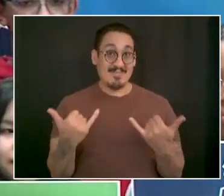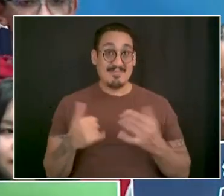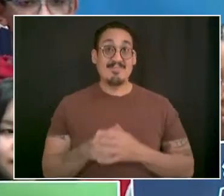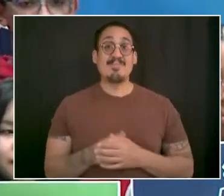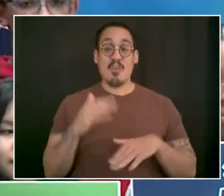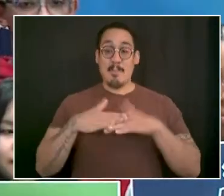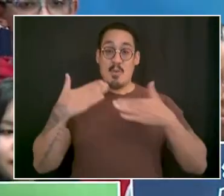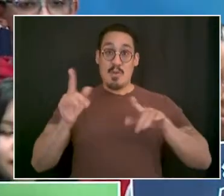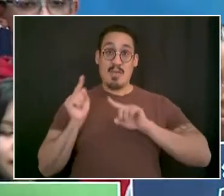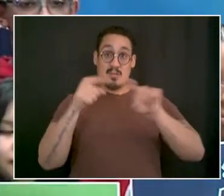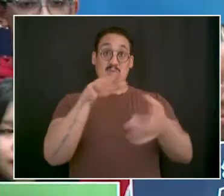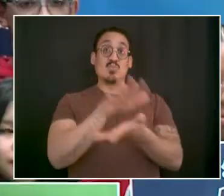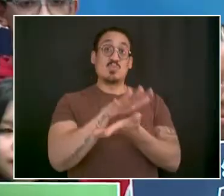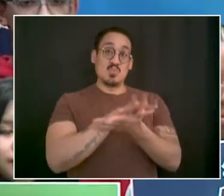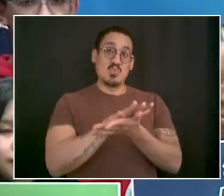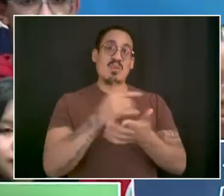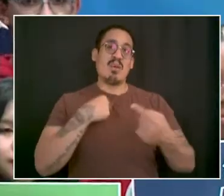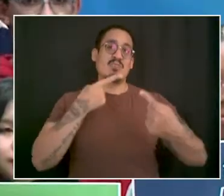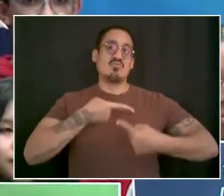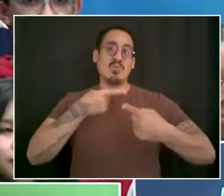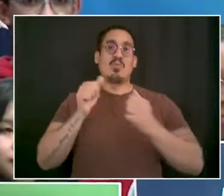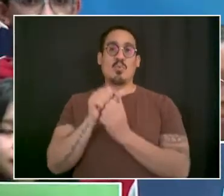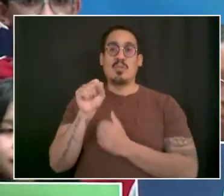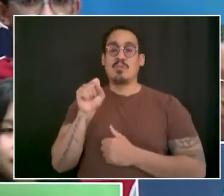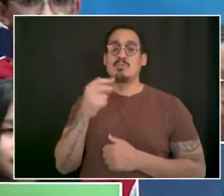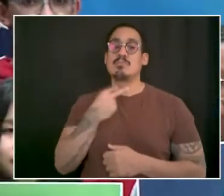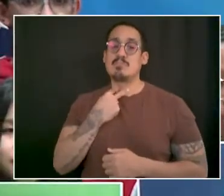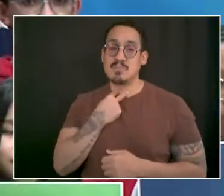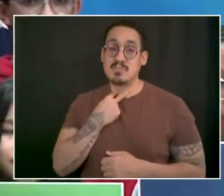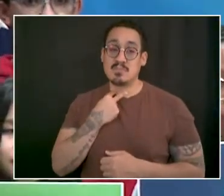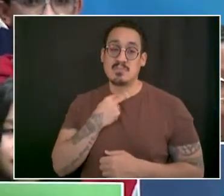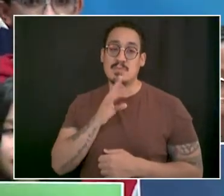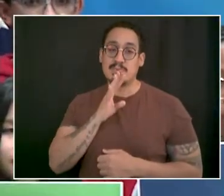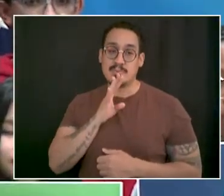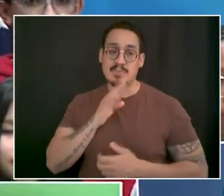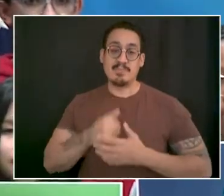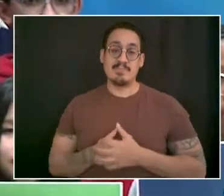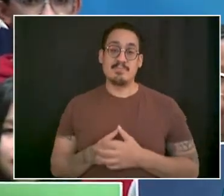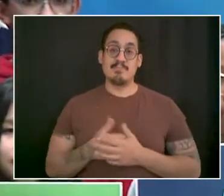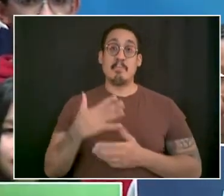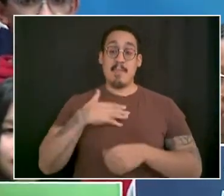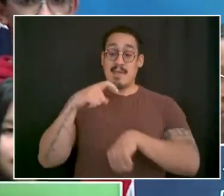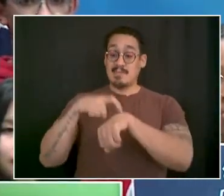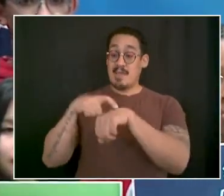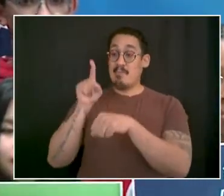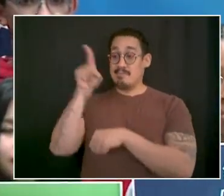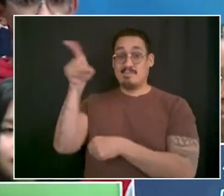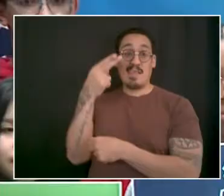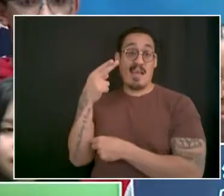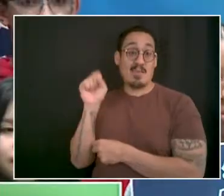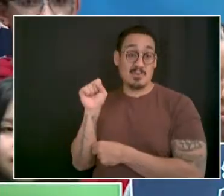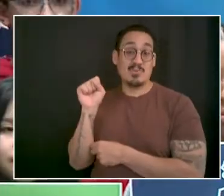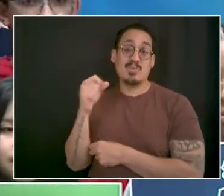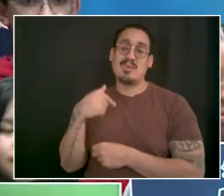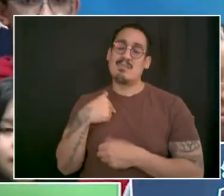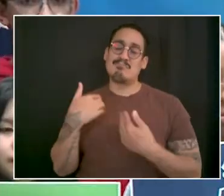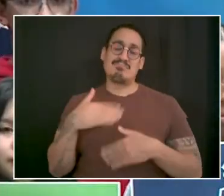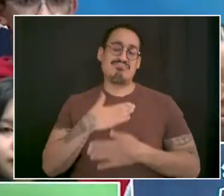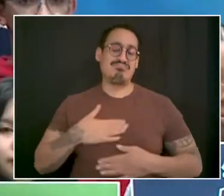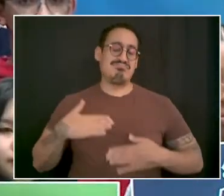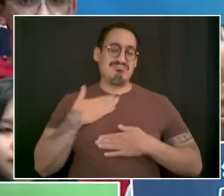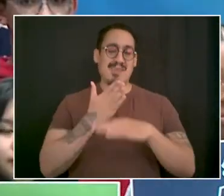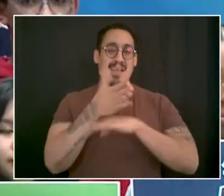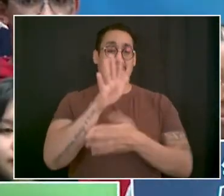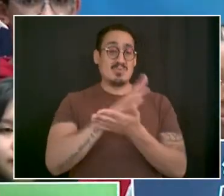and interacting with people my age. In my time at Bayside High School, I have enjoyed many after-school programs such as Drama